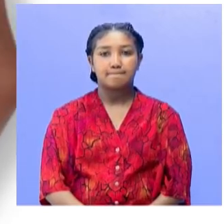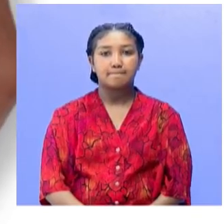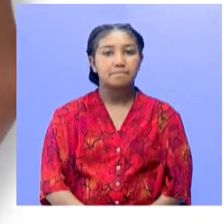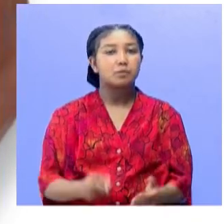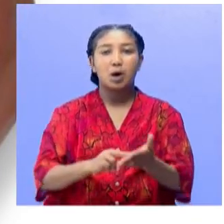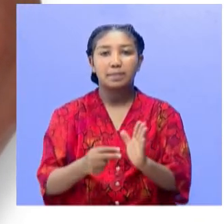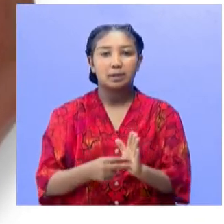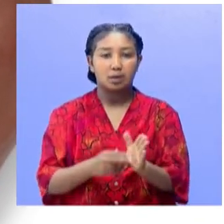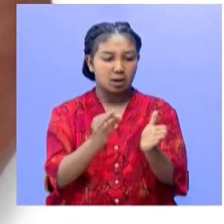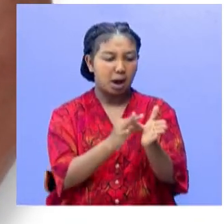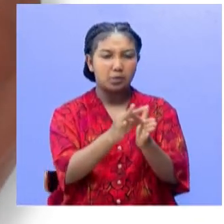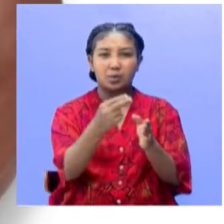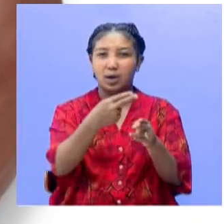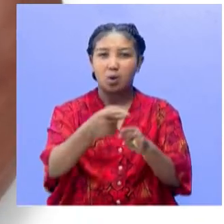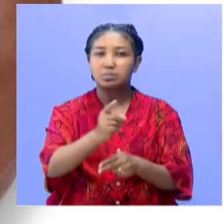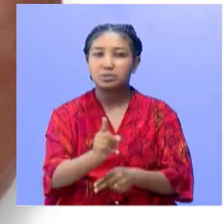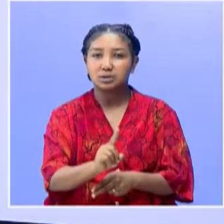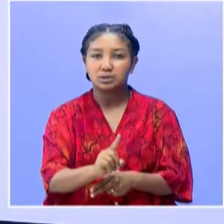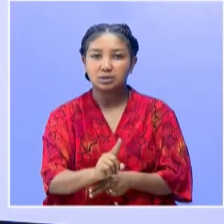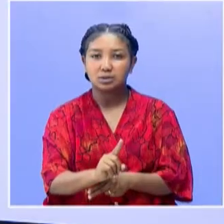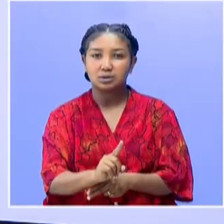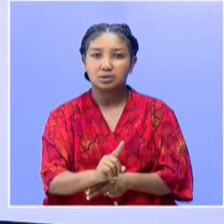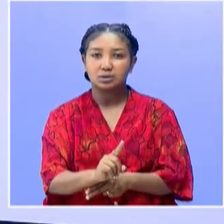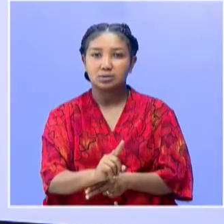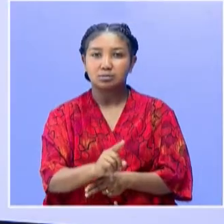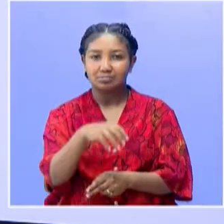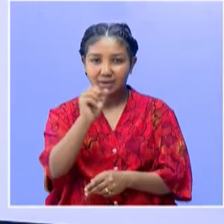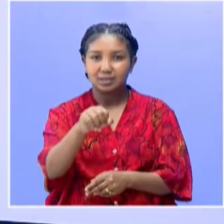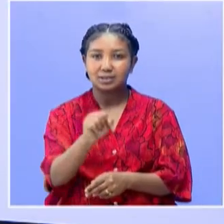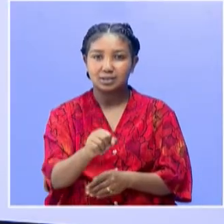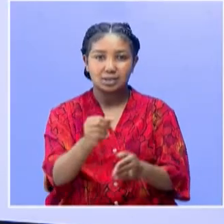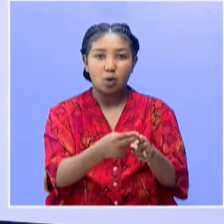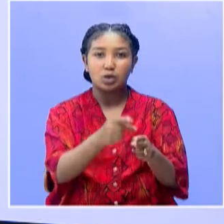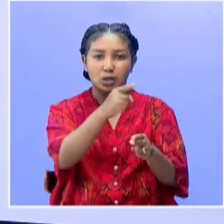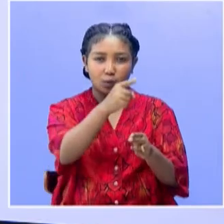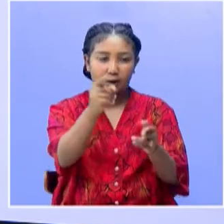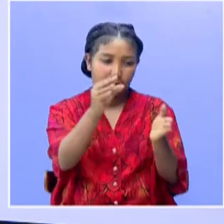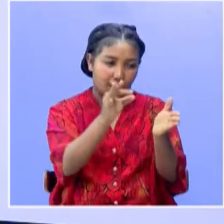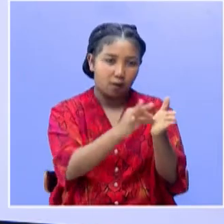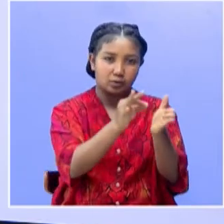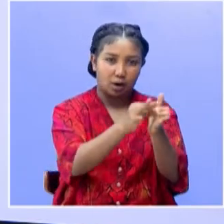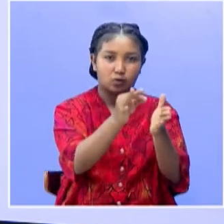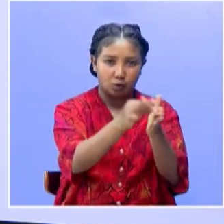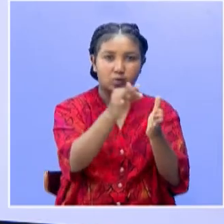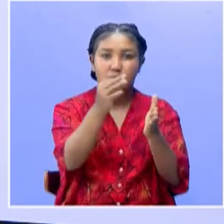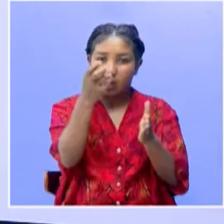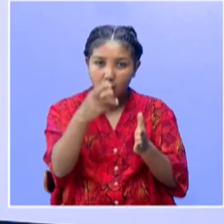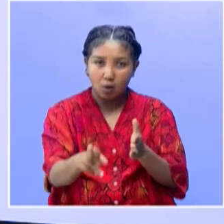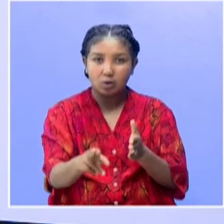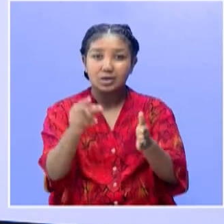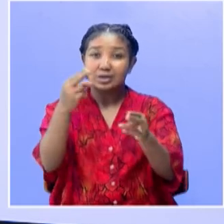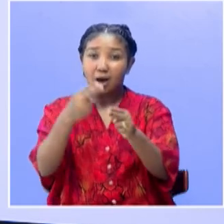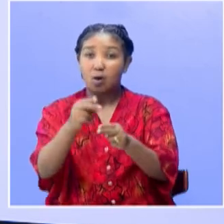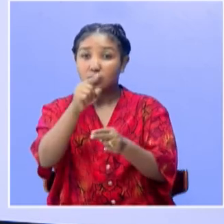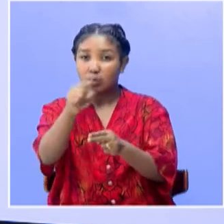What do we mean when we say countable nouns? Yes, nouns that you can count down, or